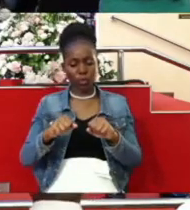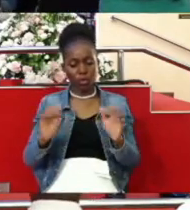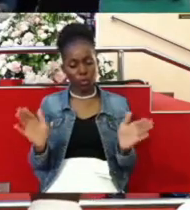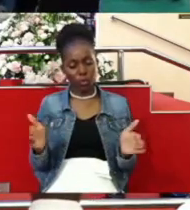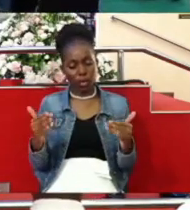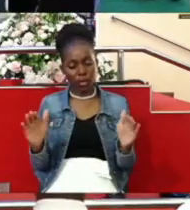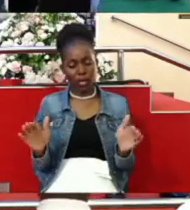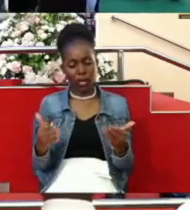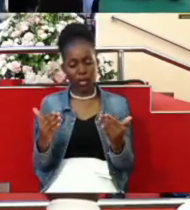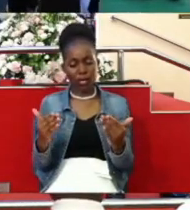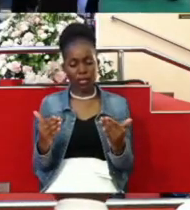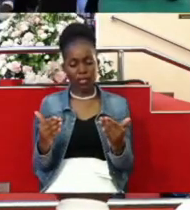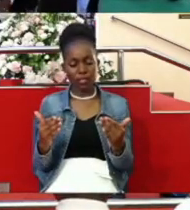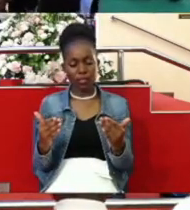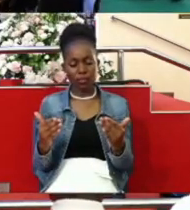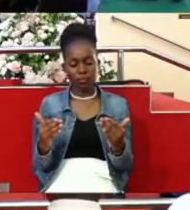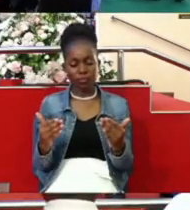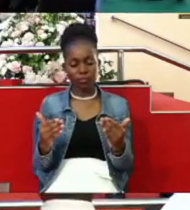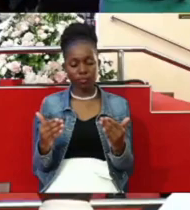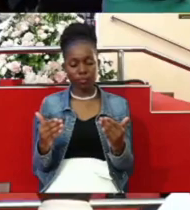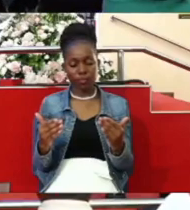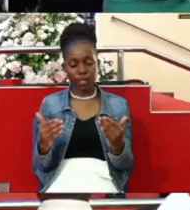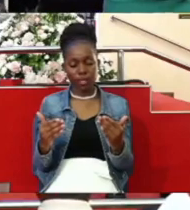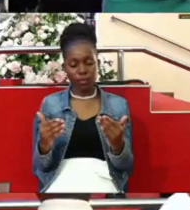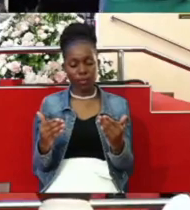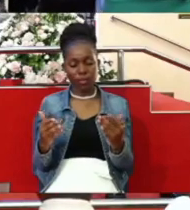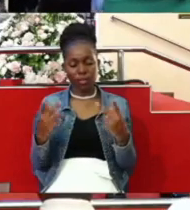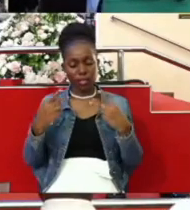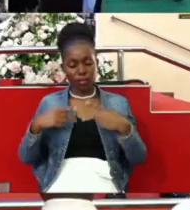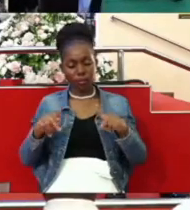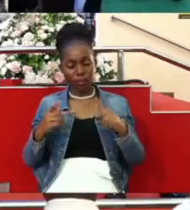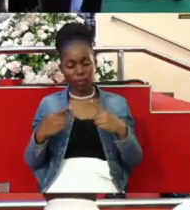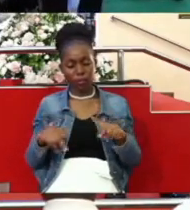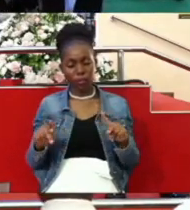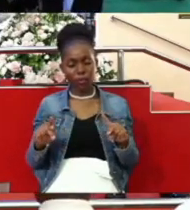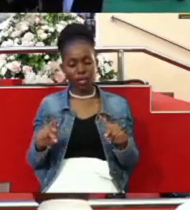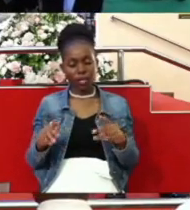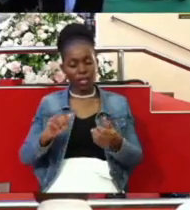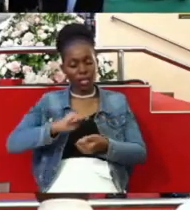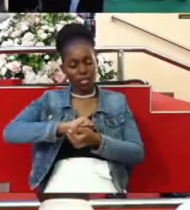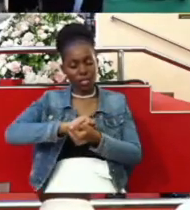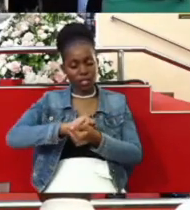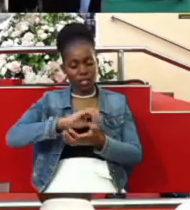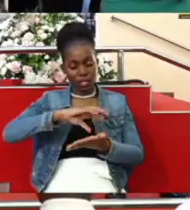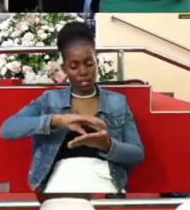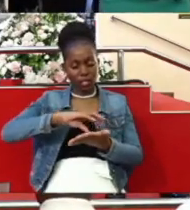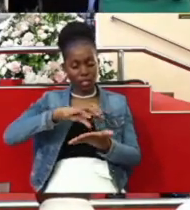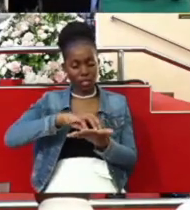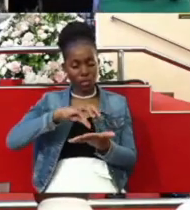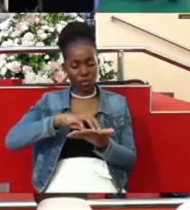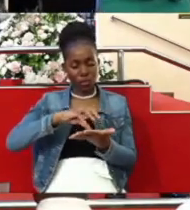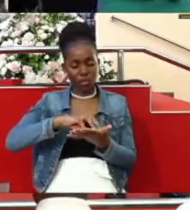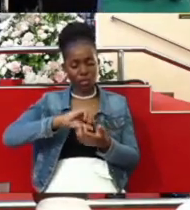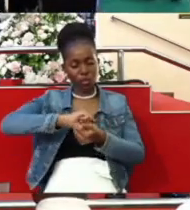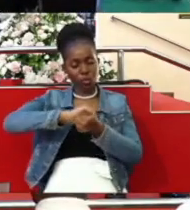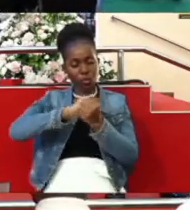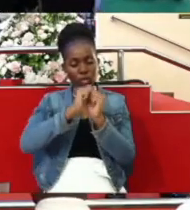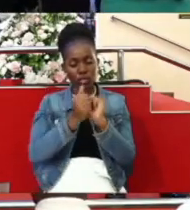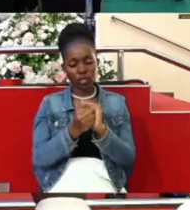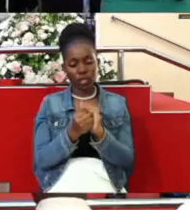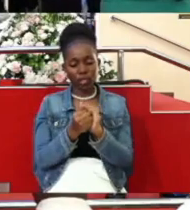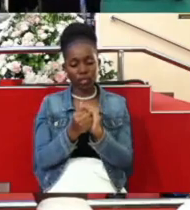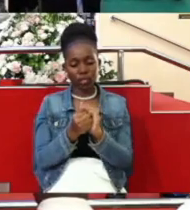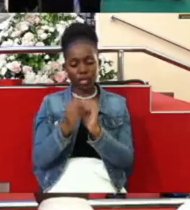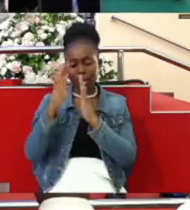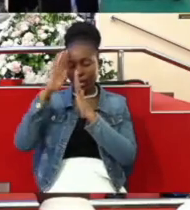Father, that Lord, they may be able to come out of their situations, Lord. And my Father, we know